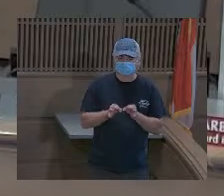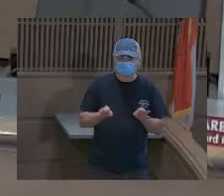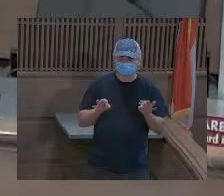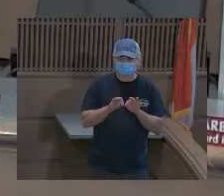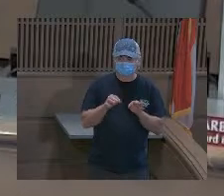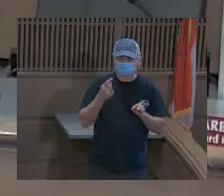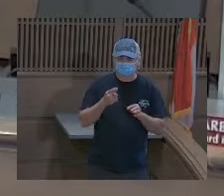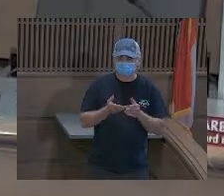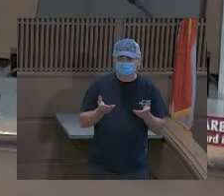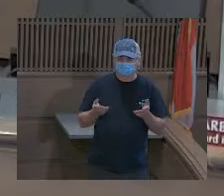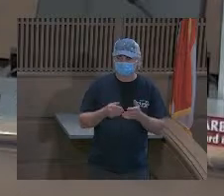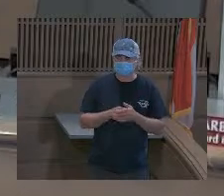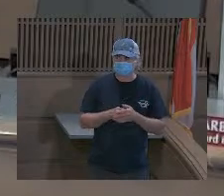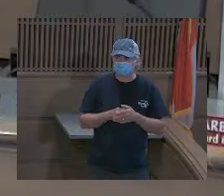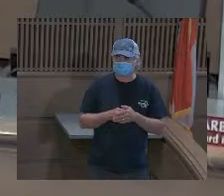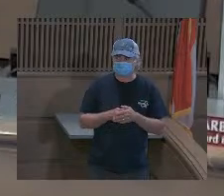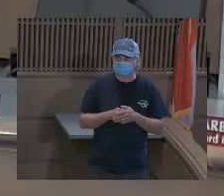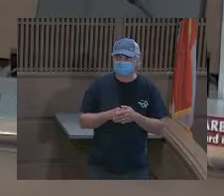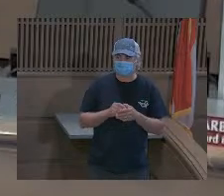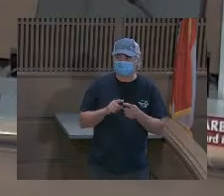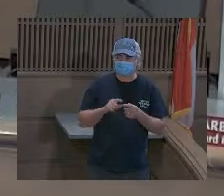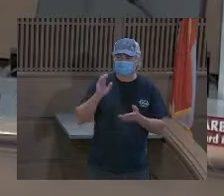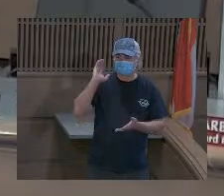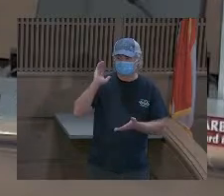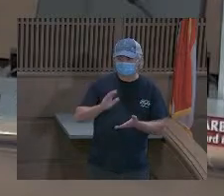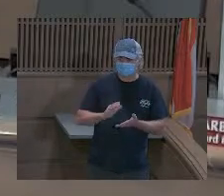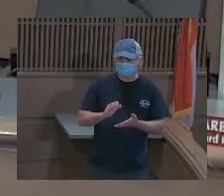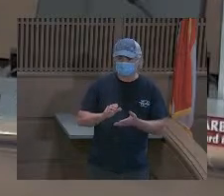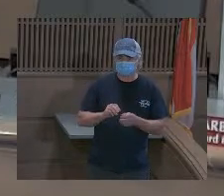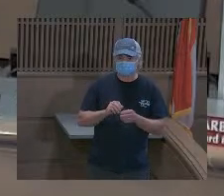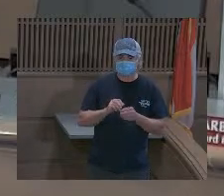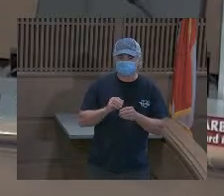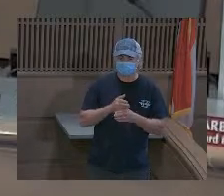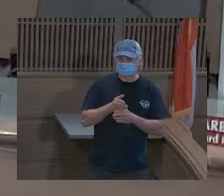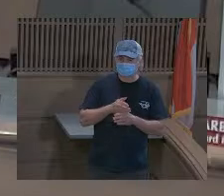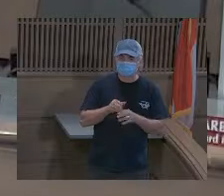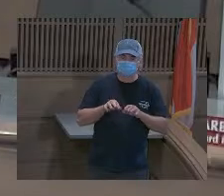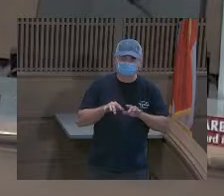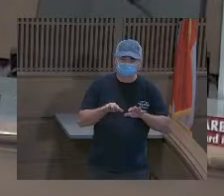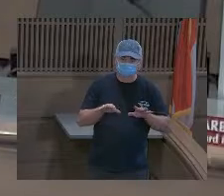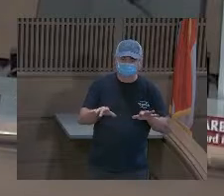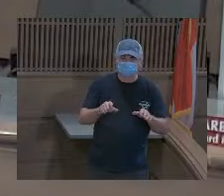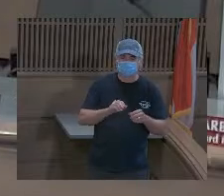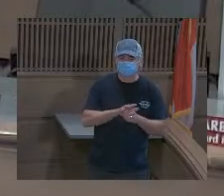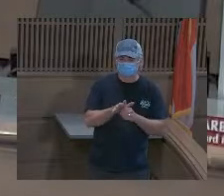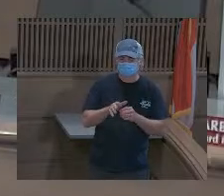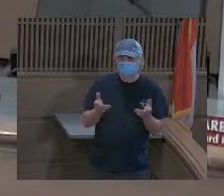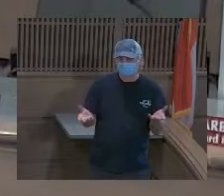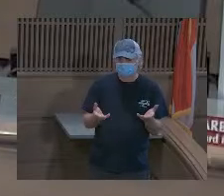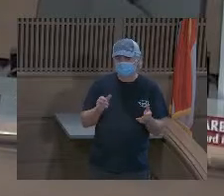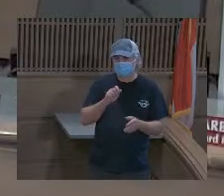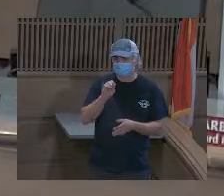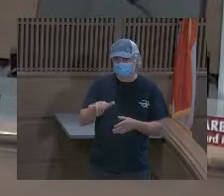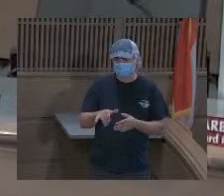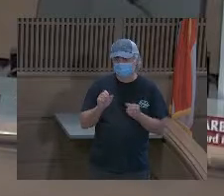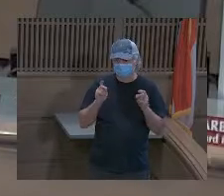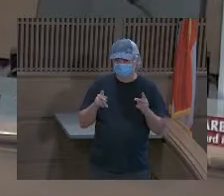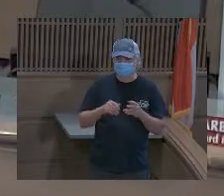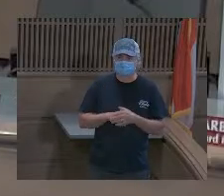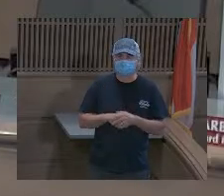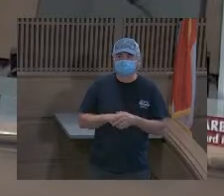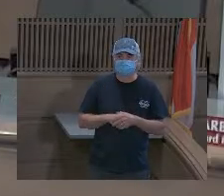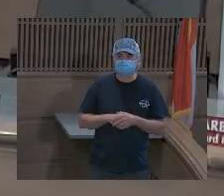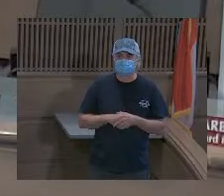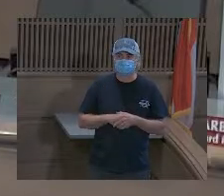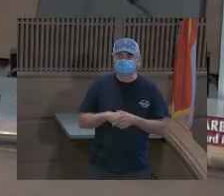we can do to help reduce the spread of COVID in the community. As I said,